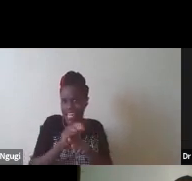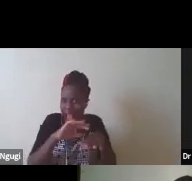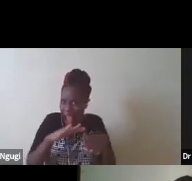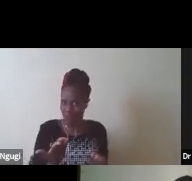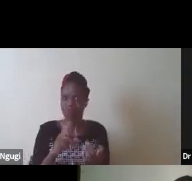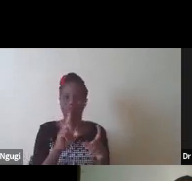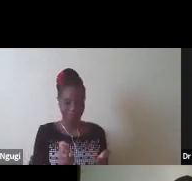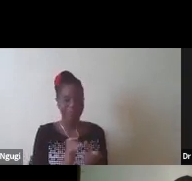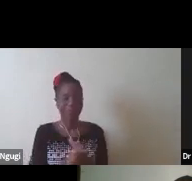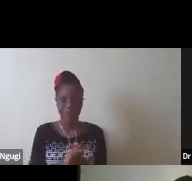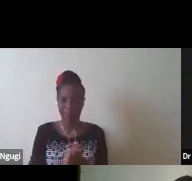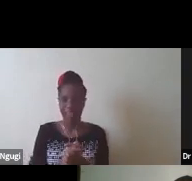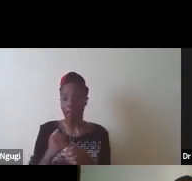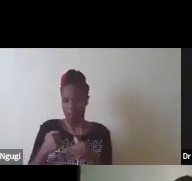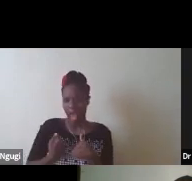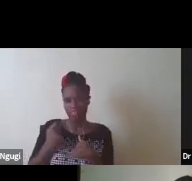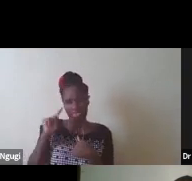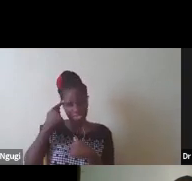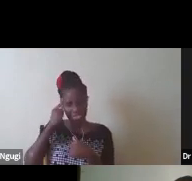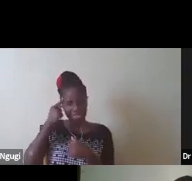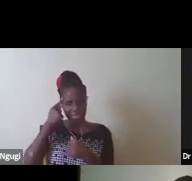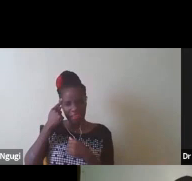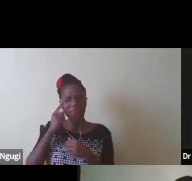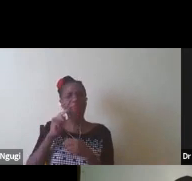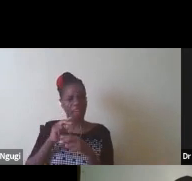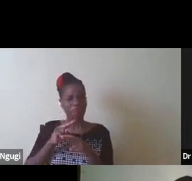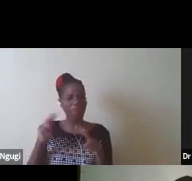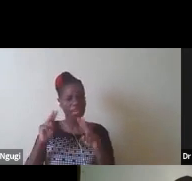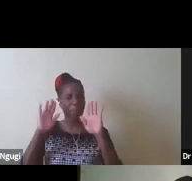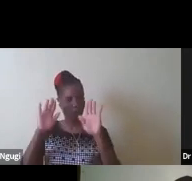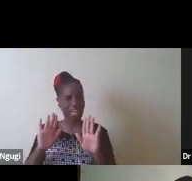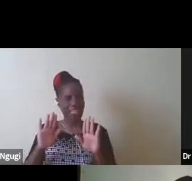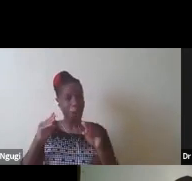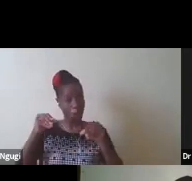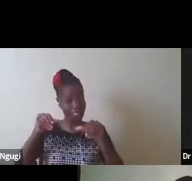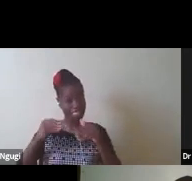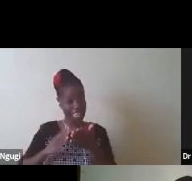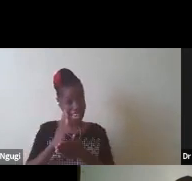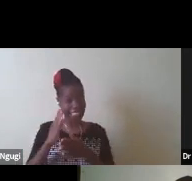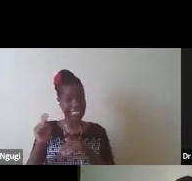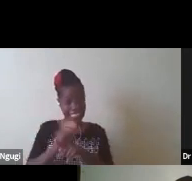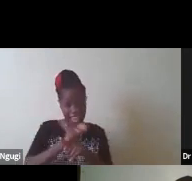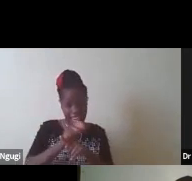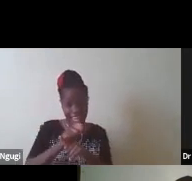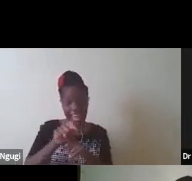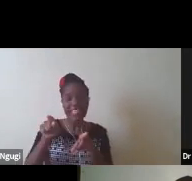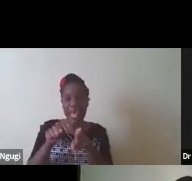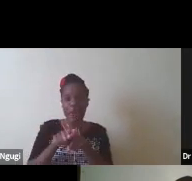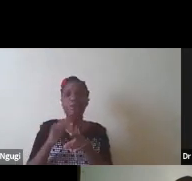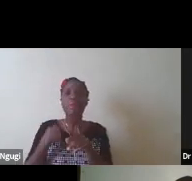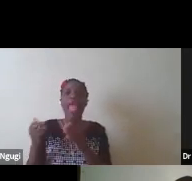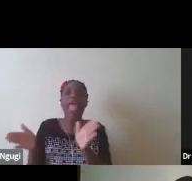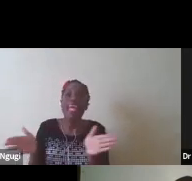I find it quite engaging, actually, to do the quality rights training. And I would encourage all those who are